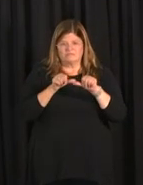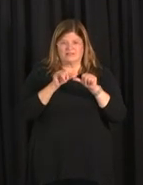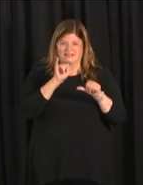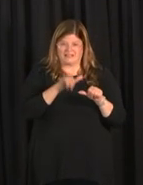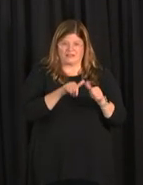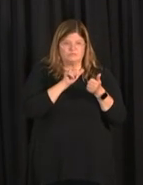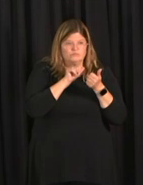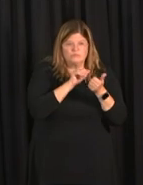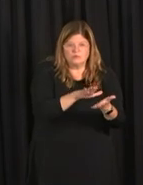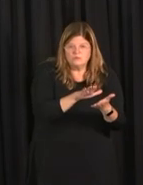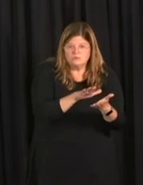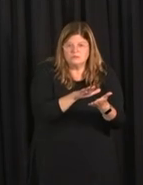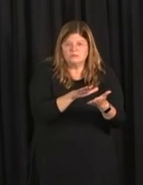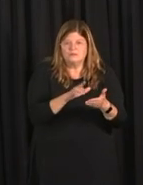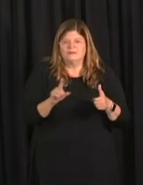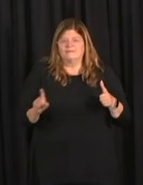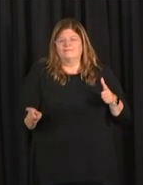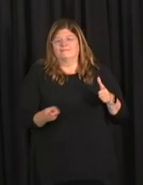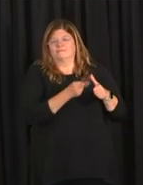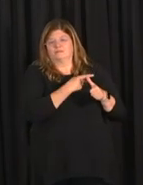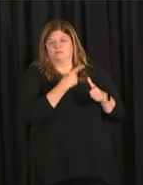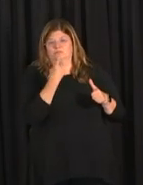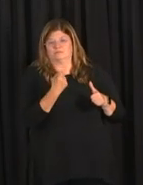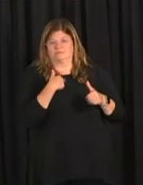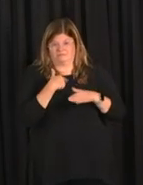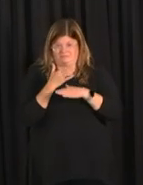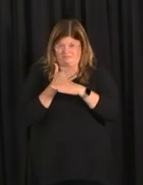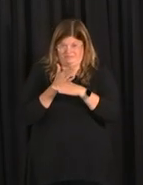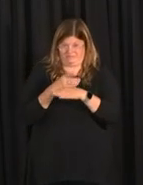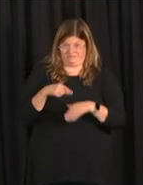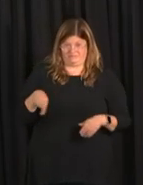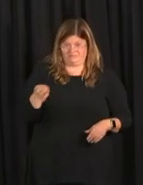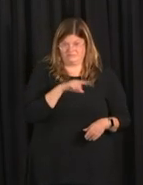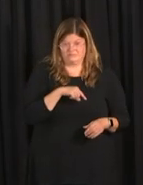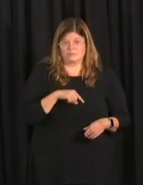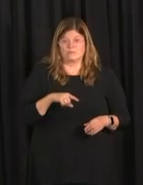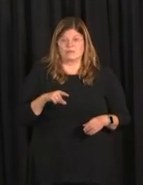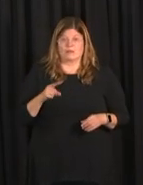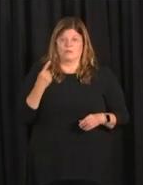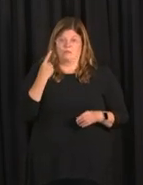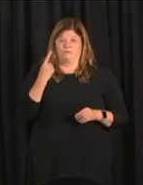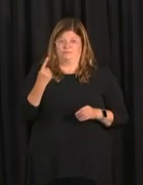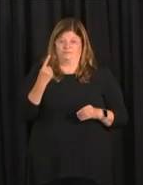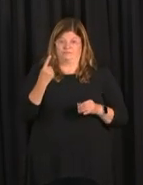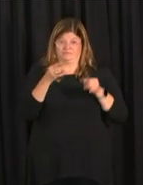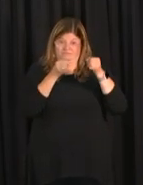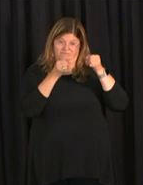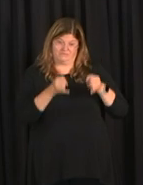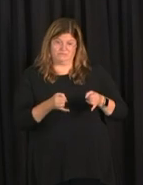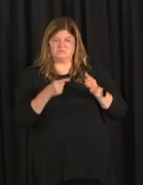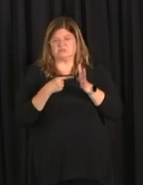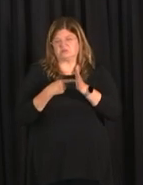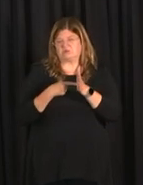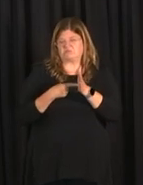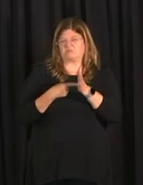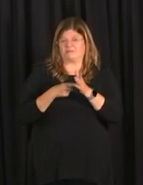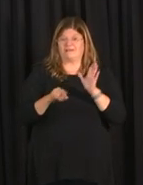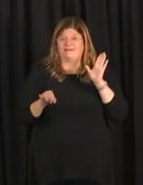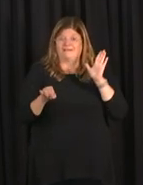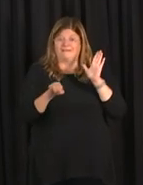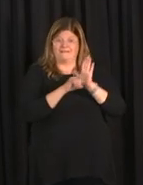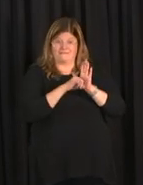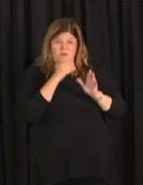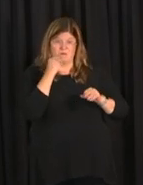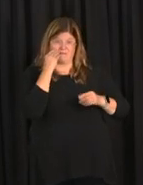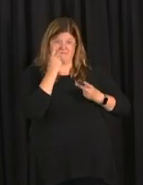approach. For the first one that I will share with you, this was an individual that was identified for a home